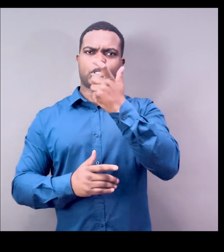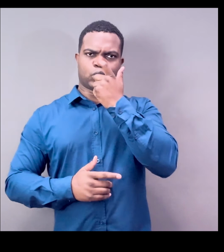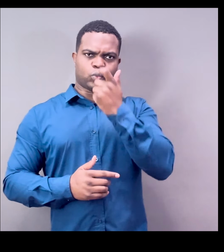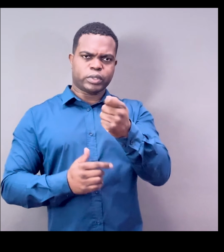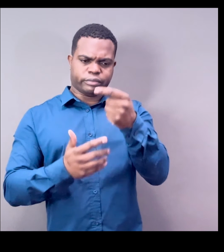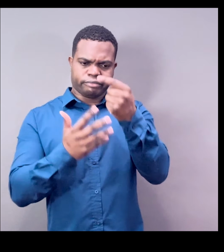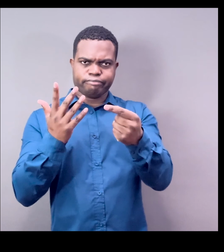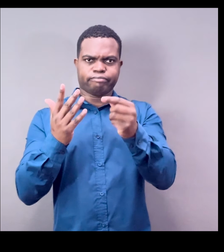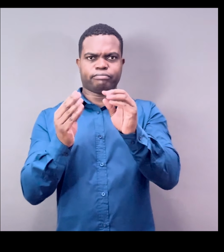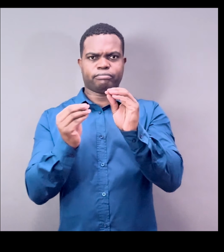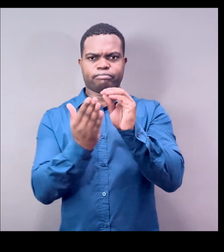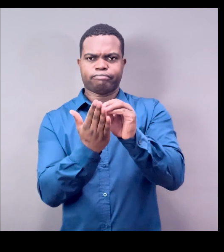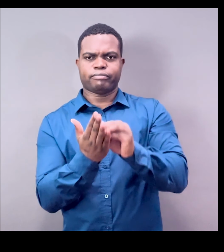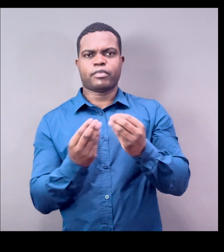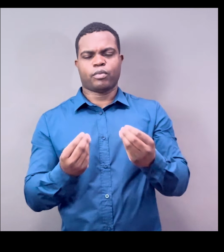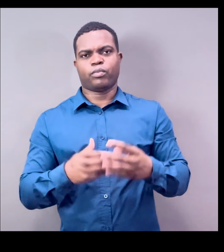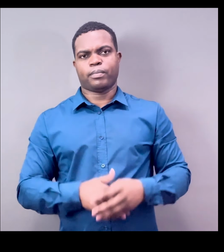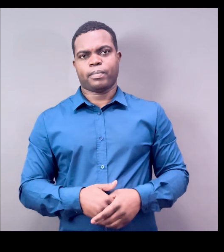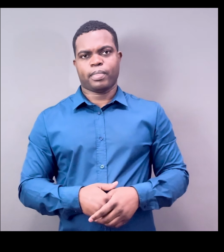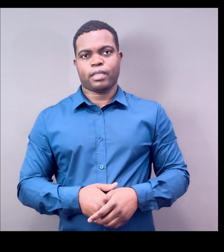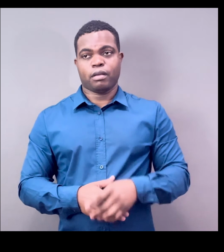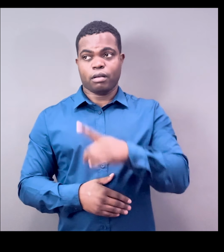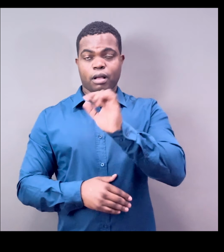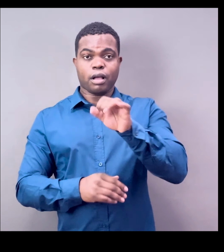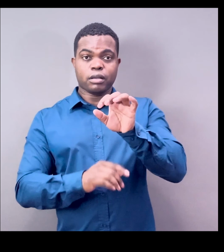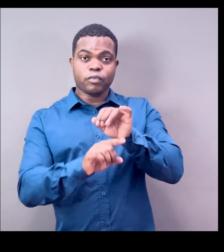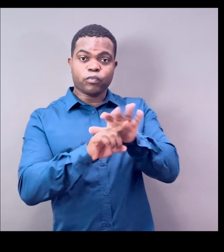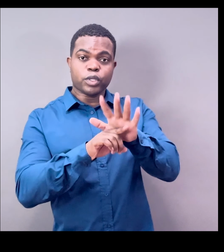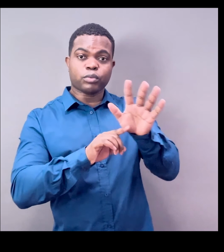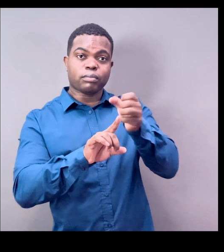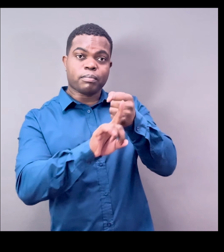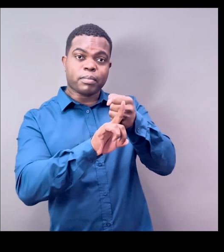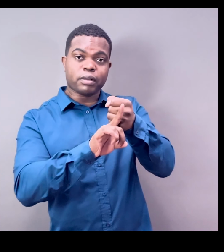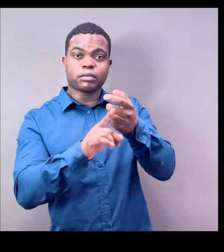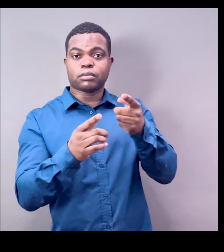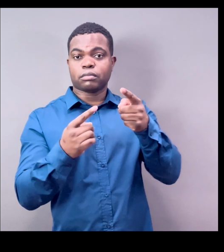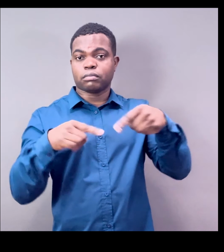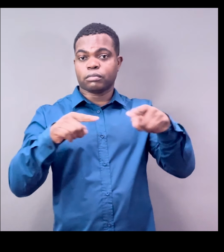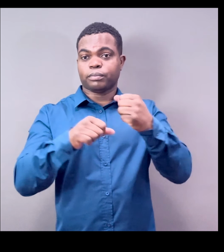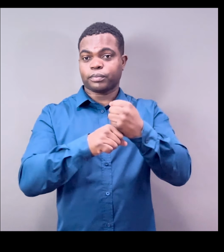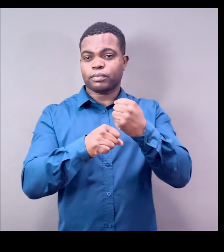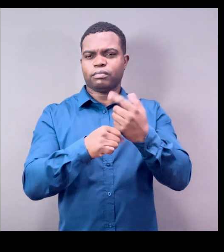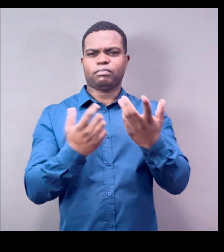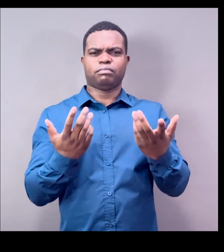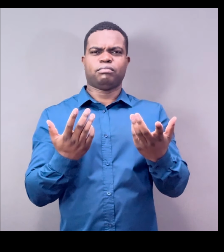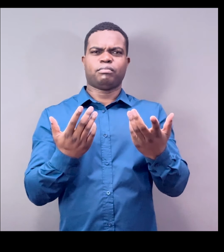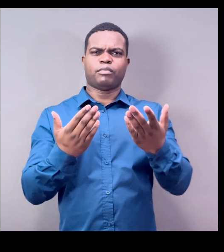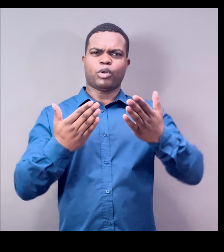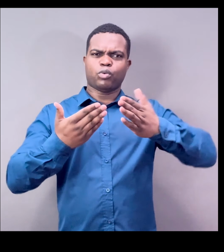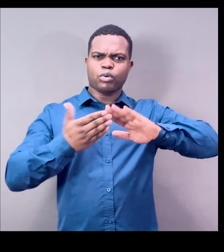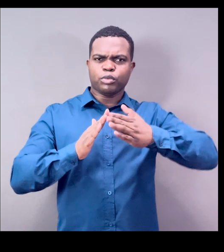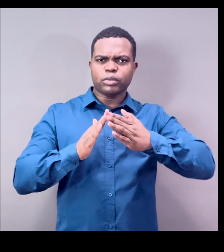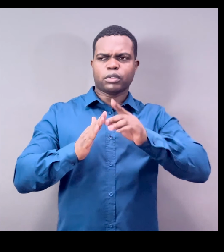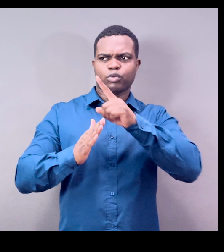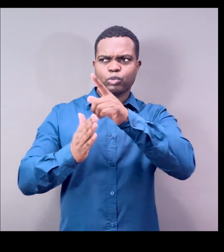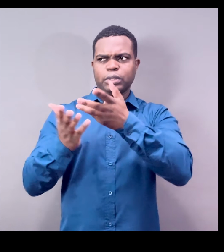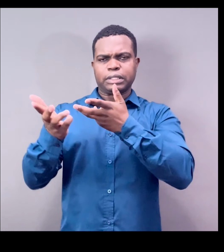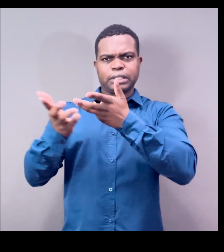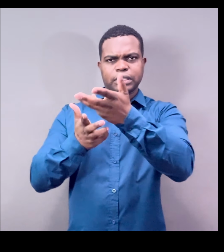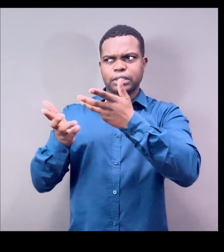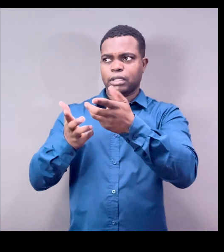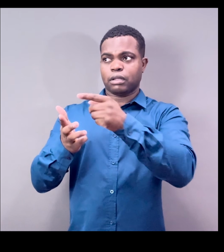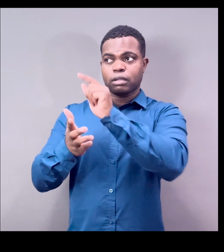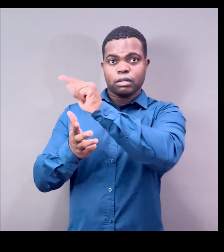interests, their influence, what their influence can be on your community engagement efforts, and